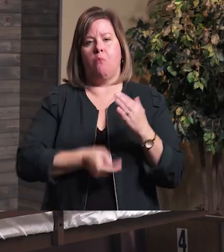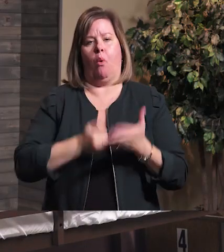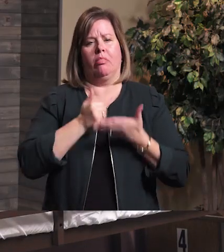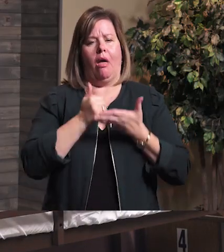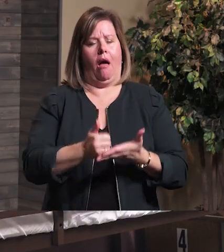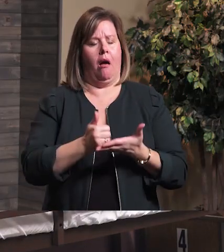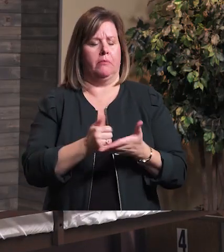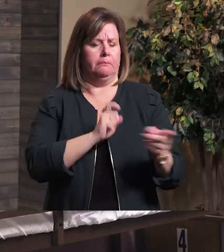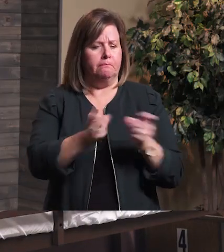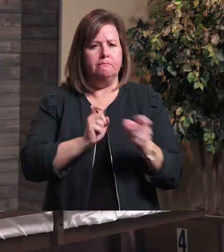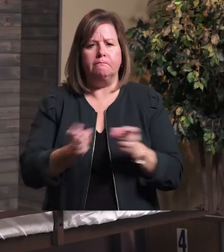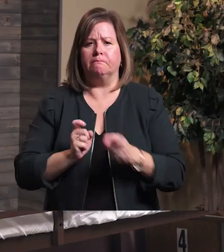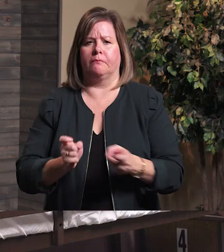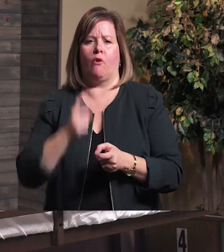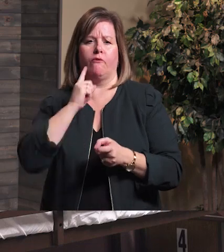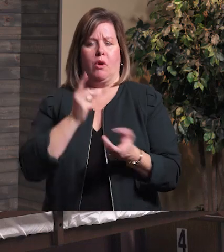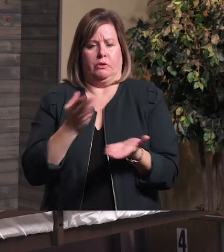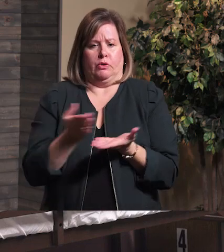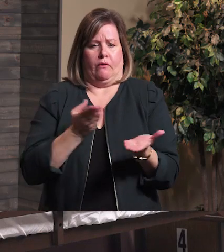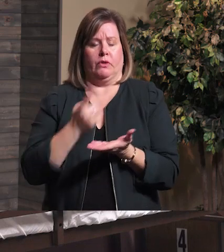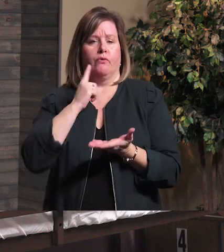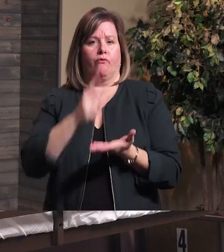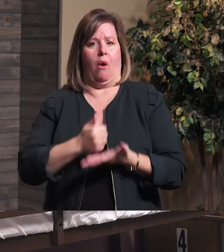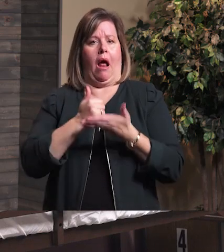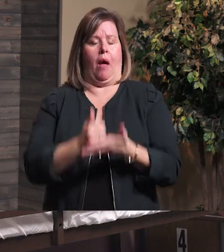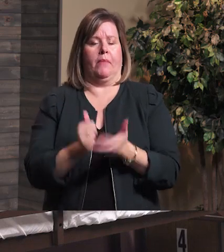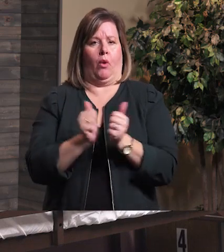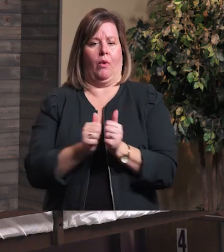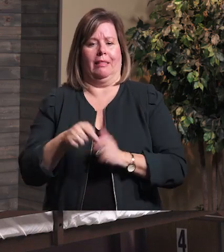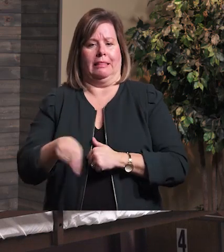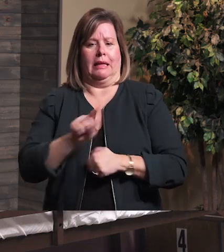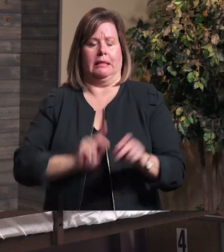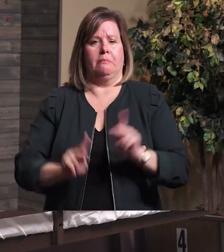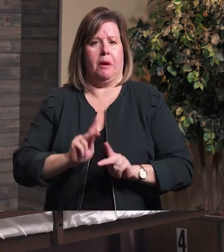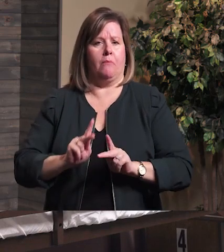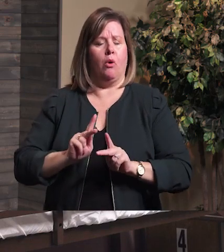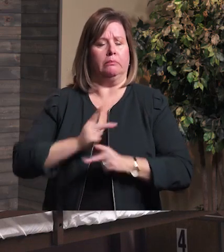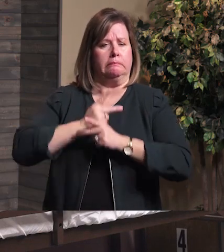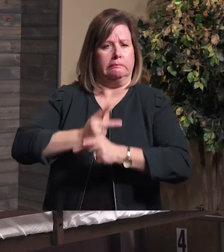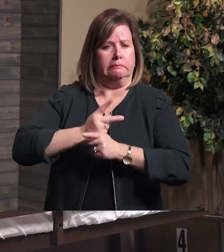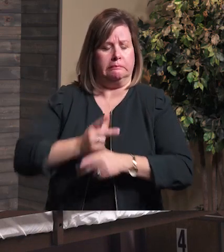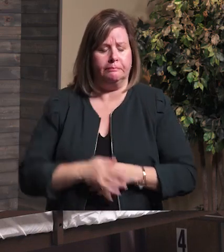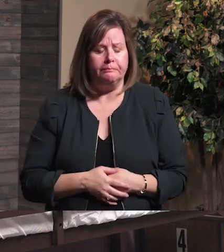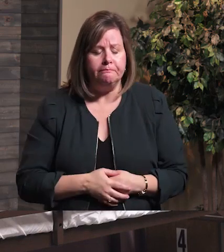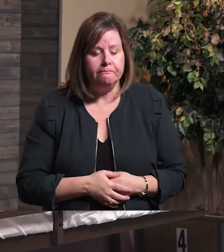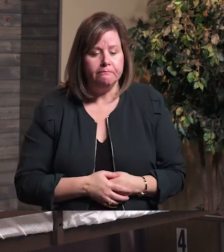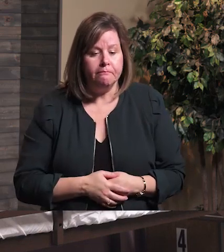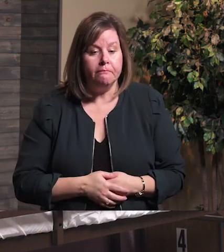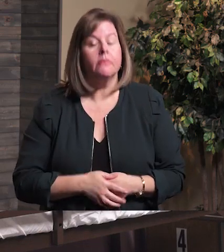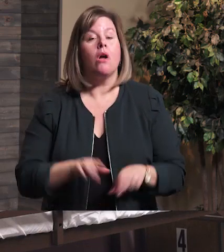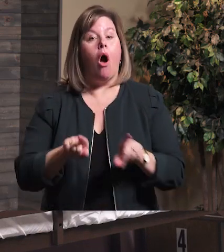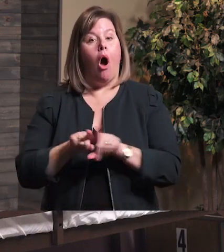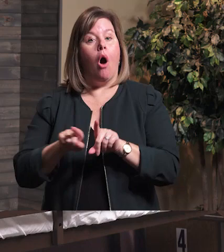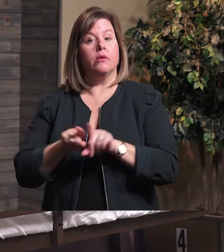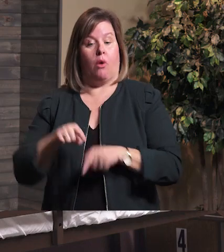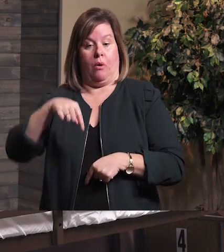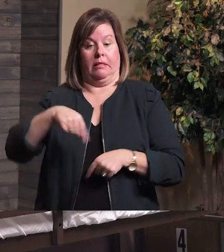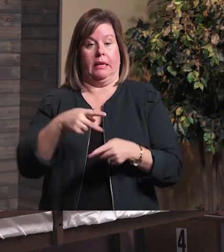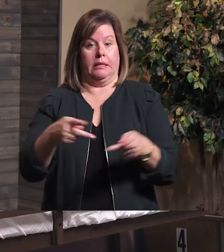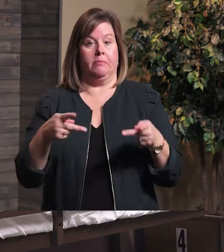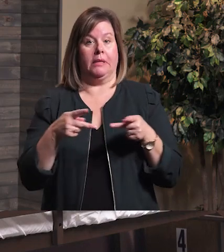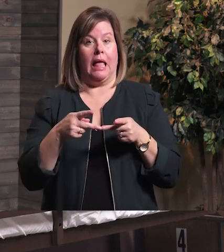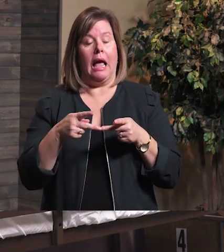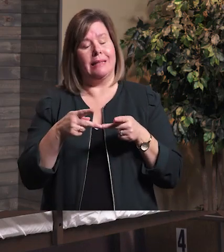these people while they're recovering. It's very much appreciated and is going to really help our community. I also want to say, though, that